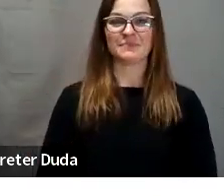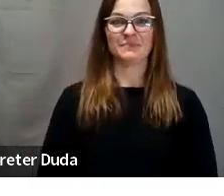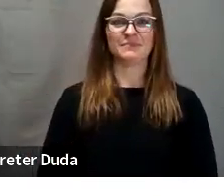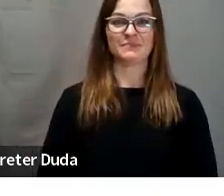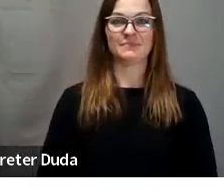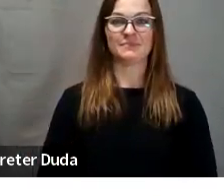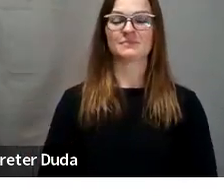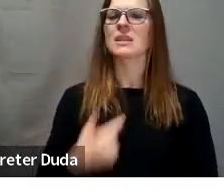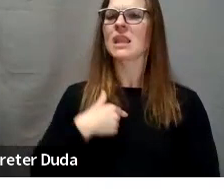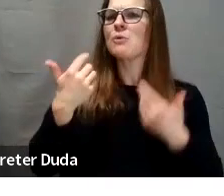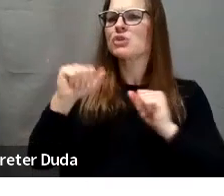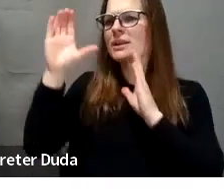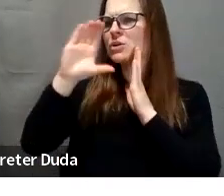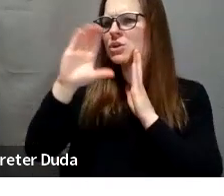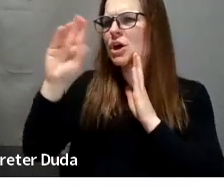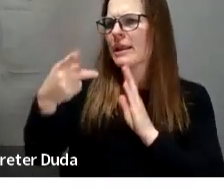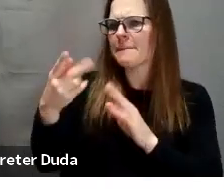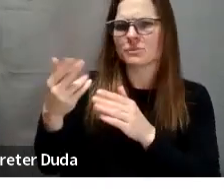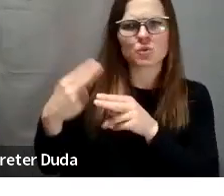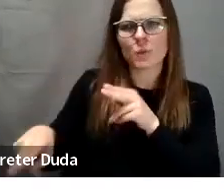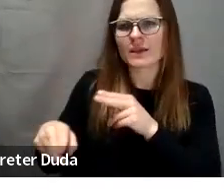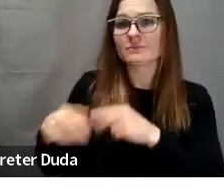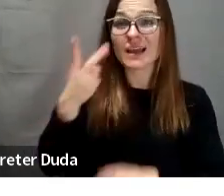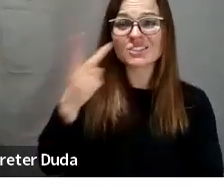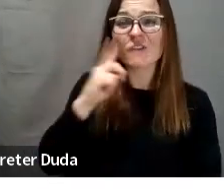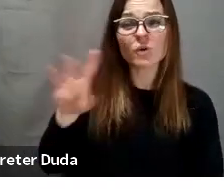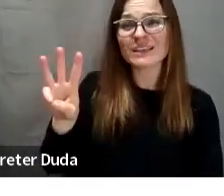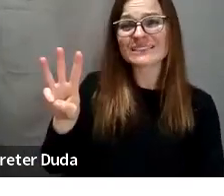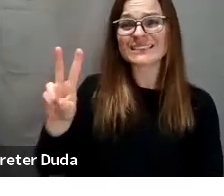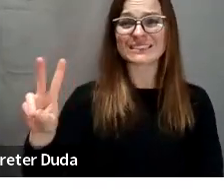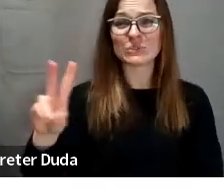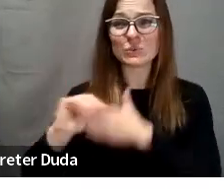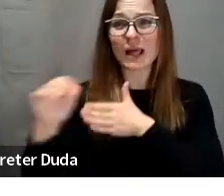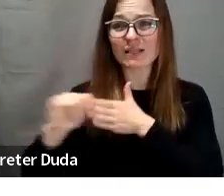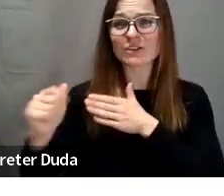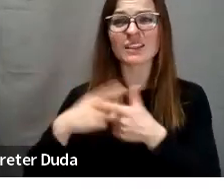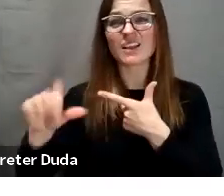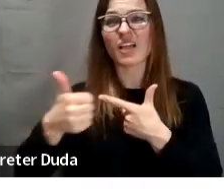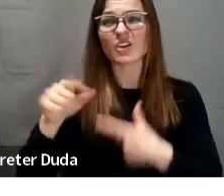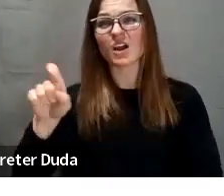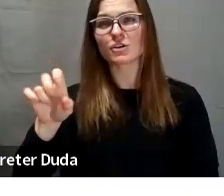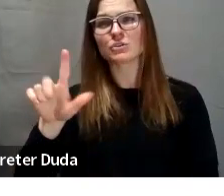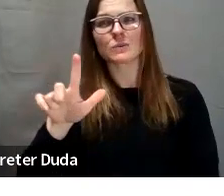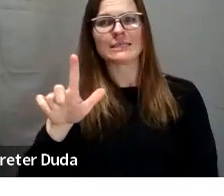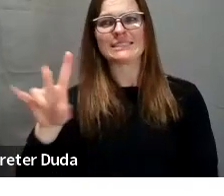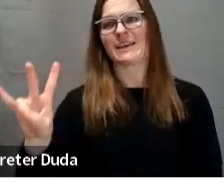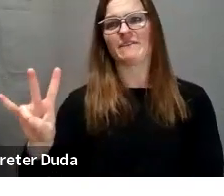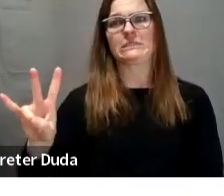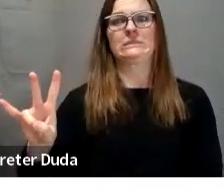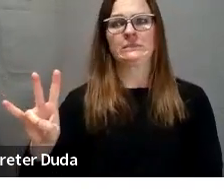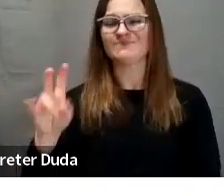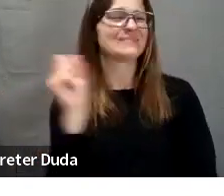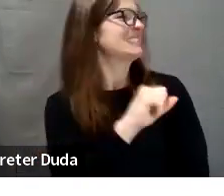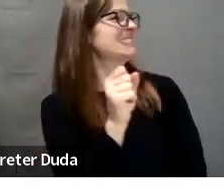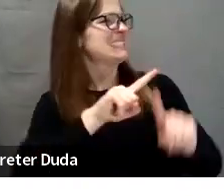And I was trying to look it up real quick. I think I saw something for like $62 and then there was one that was like 127. So I'm not Yeah, sure. there's